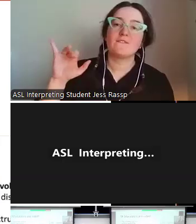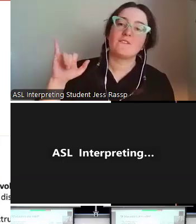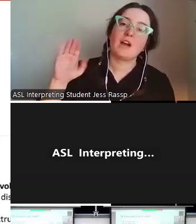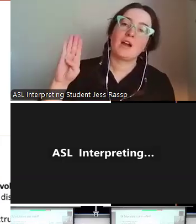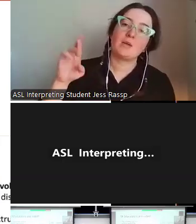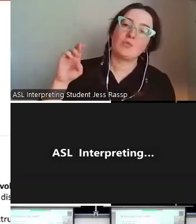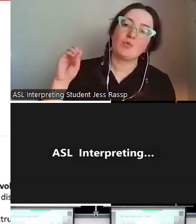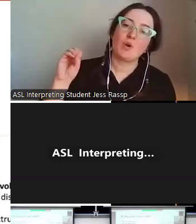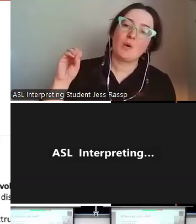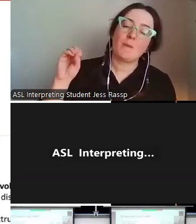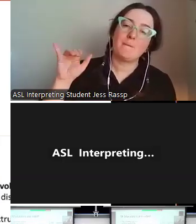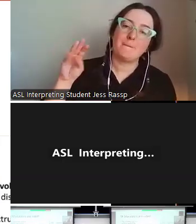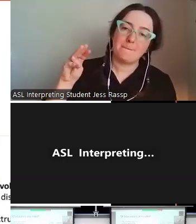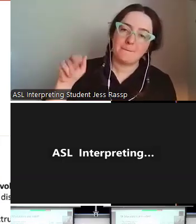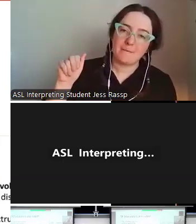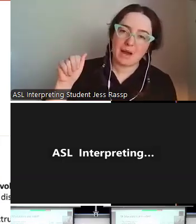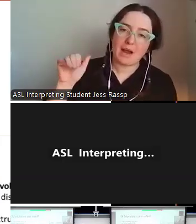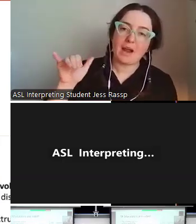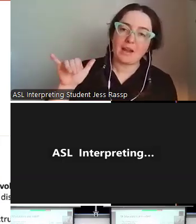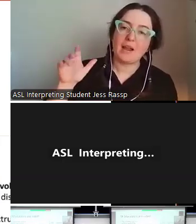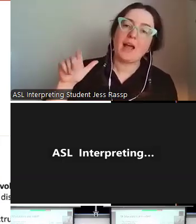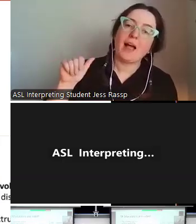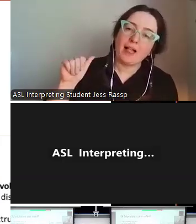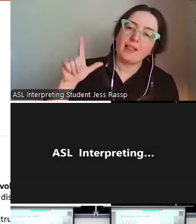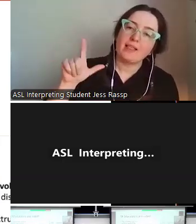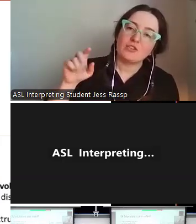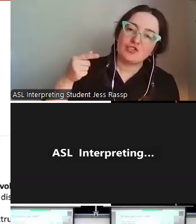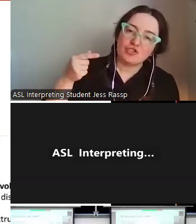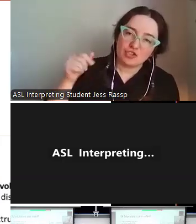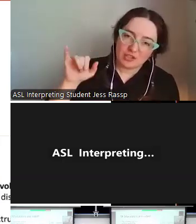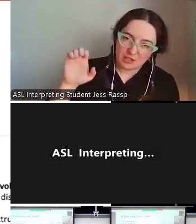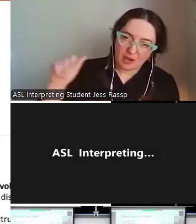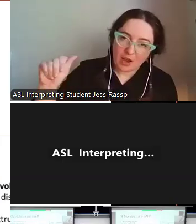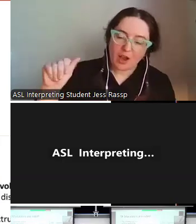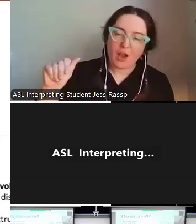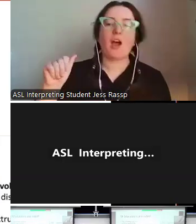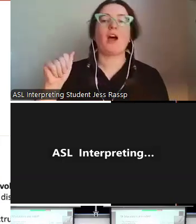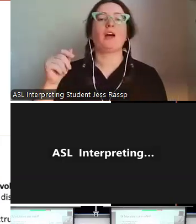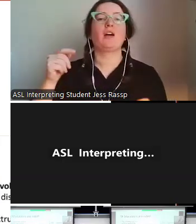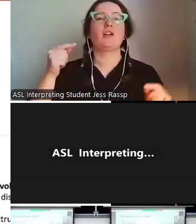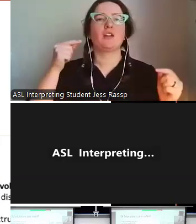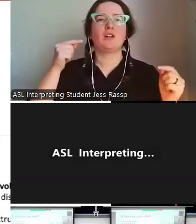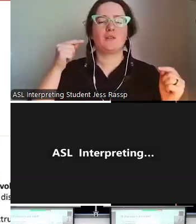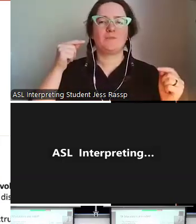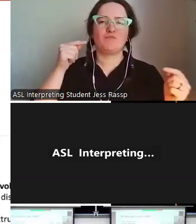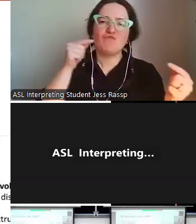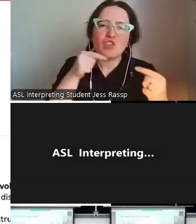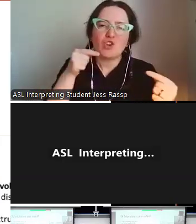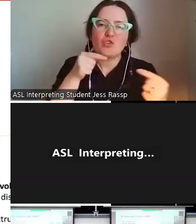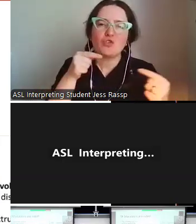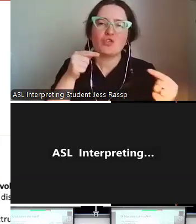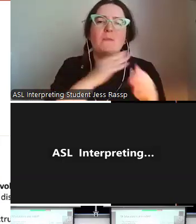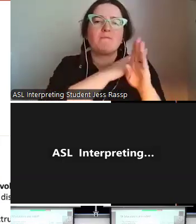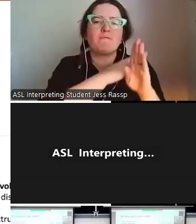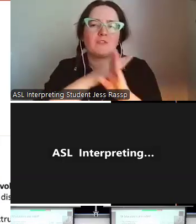system into helping lessen the pain of the nerves that are firing and stuff like that. But I'm wondering, like, to